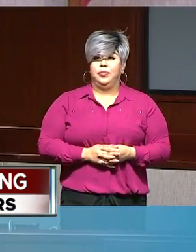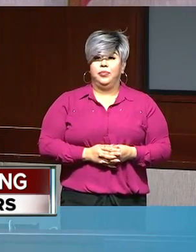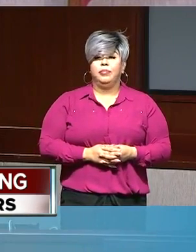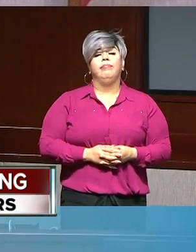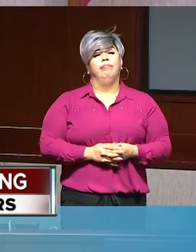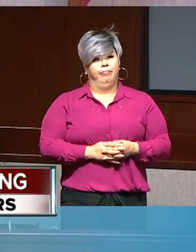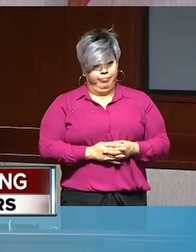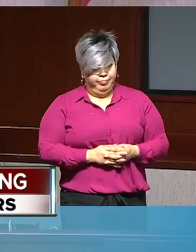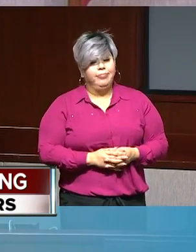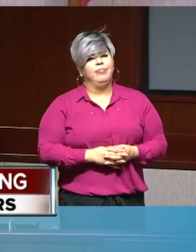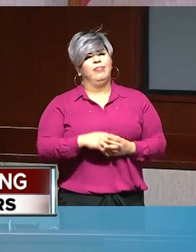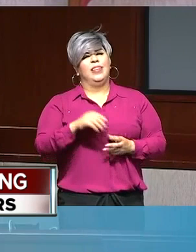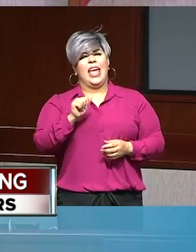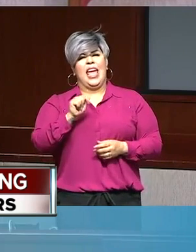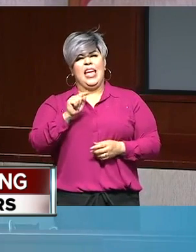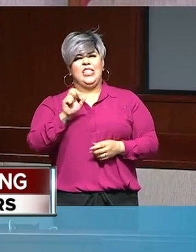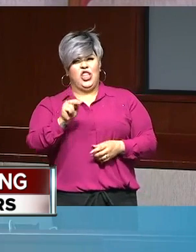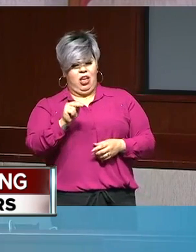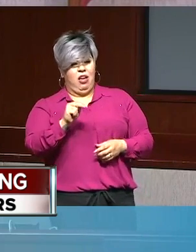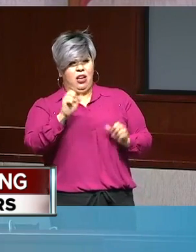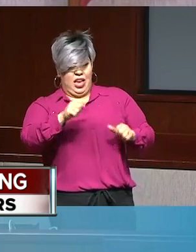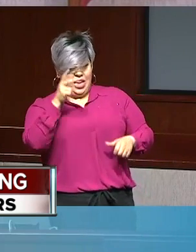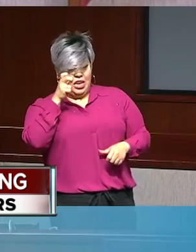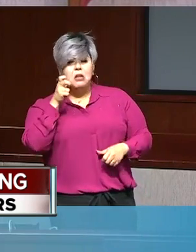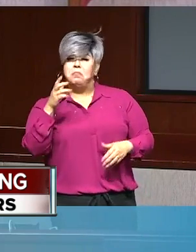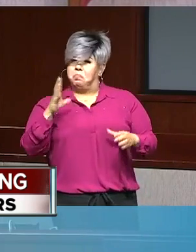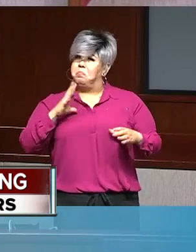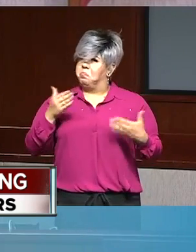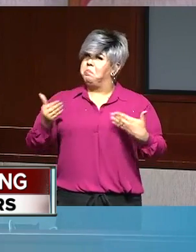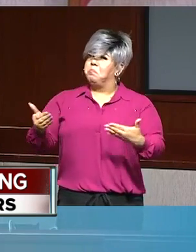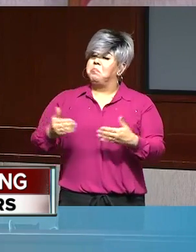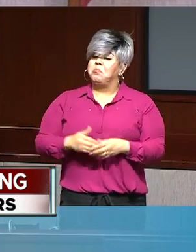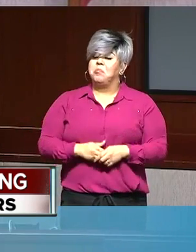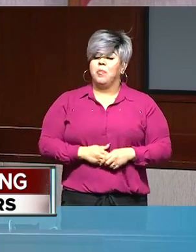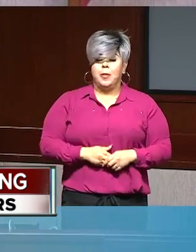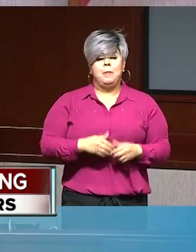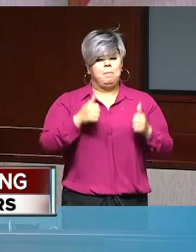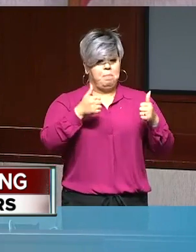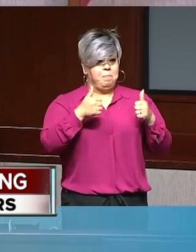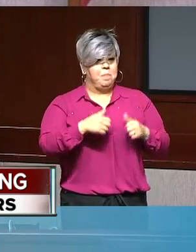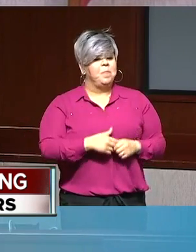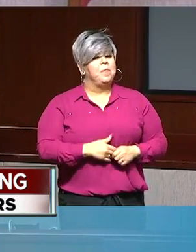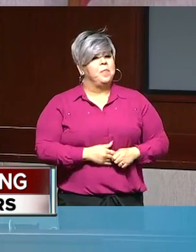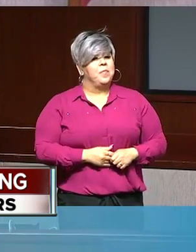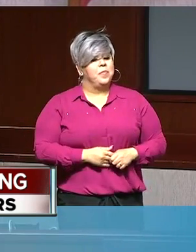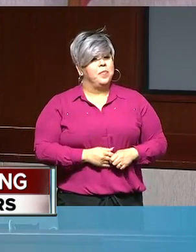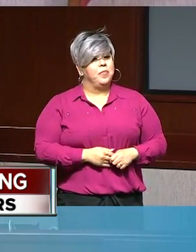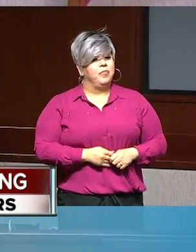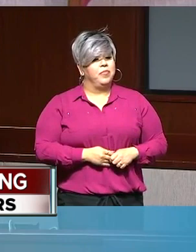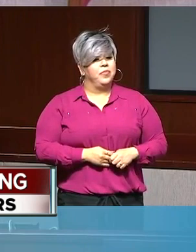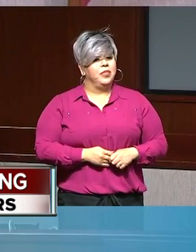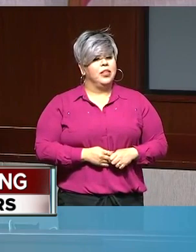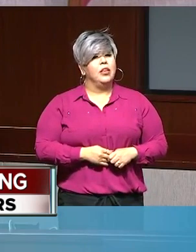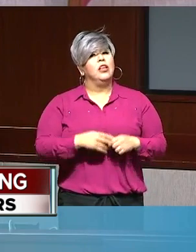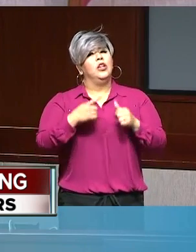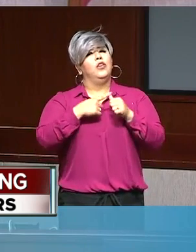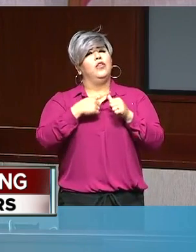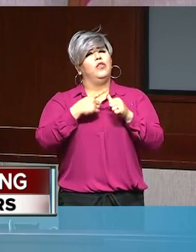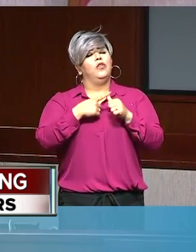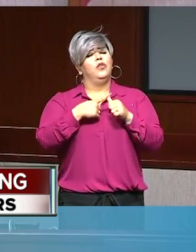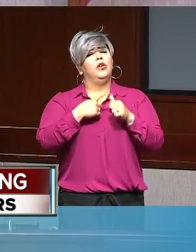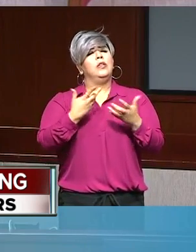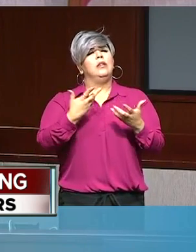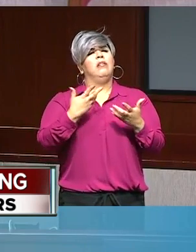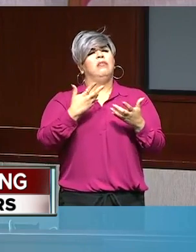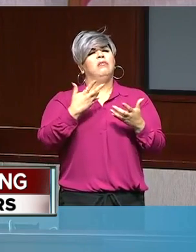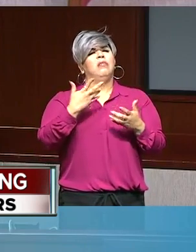Yes, it's Eitan. Can you hear me? We can. Go ahead. Excellent, Megan. Thank you. First question I have is just going back to the